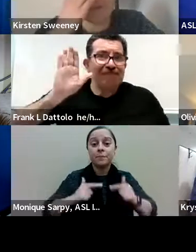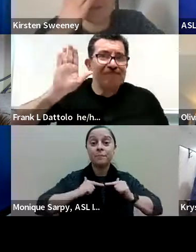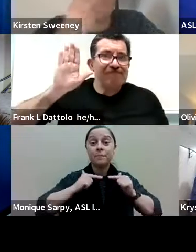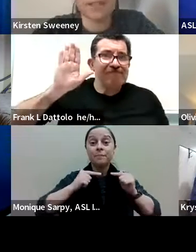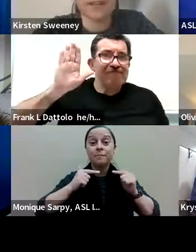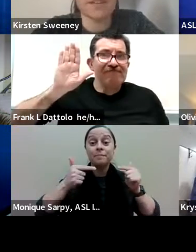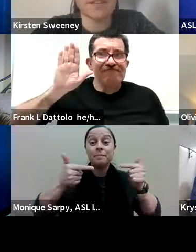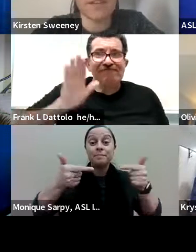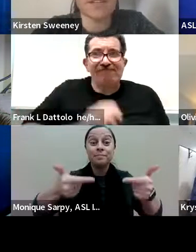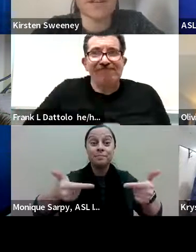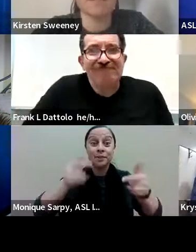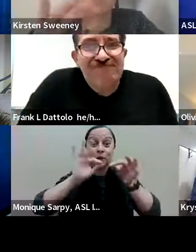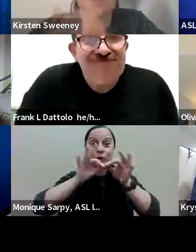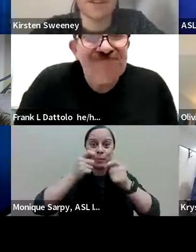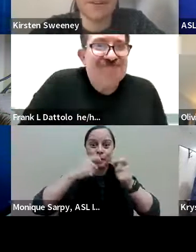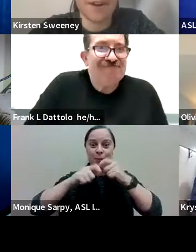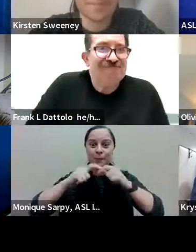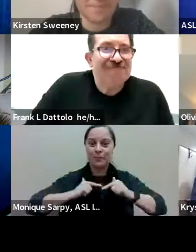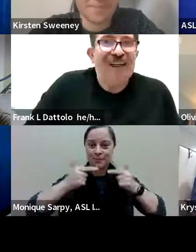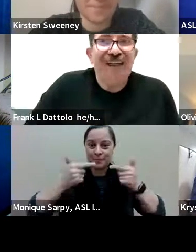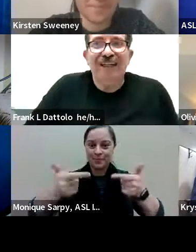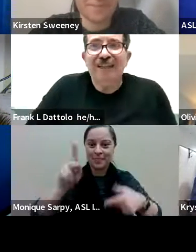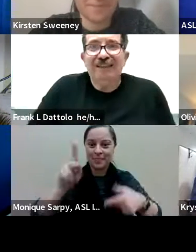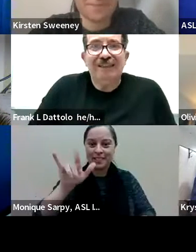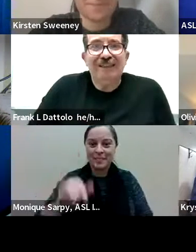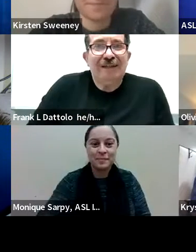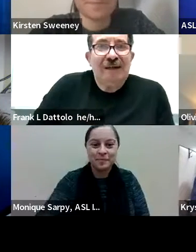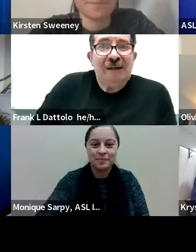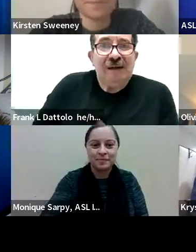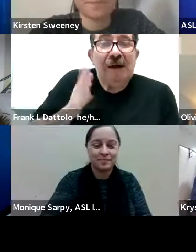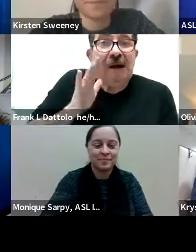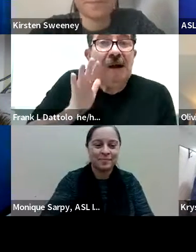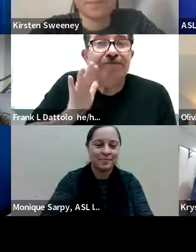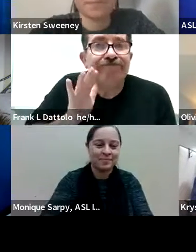Yeah, this is Kirsten. I love that, Tina. Frank, go ahead.